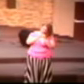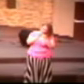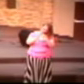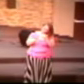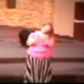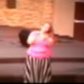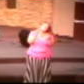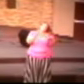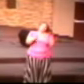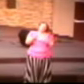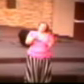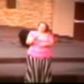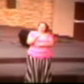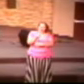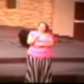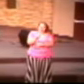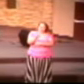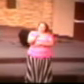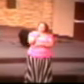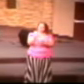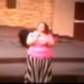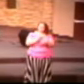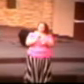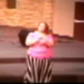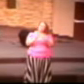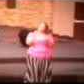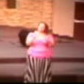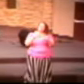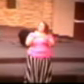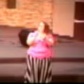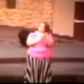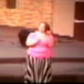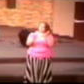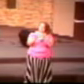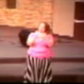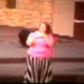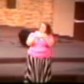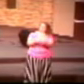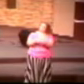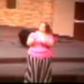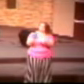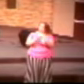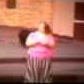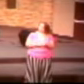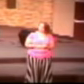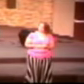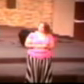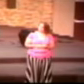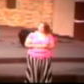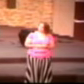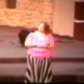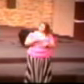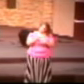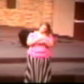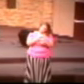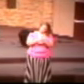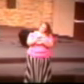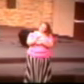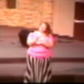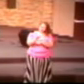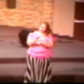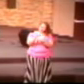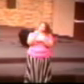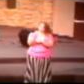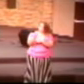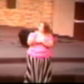We don't want to be an Acts 2 church. We want to be a Jesus-led church that uses Acts 2 as a